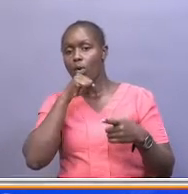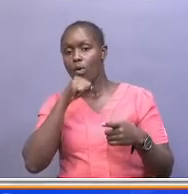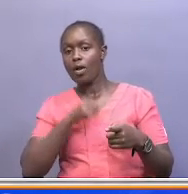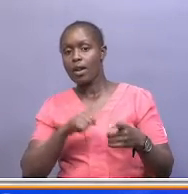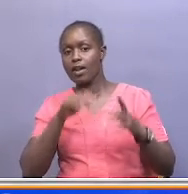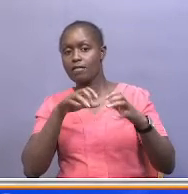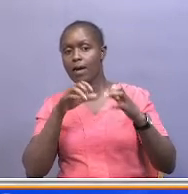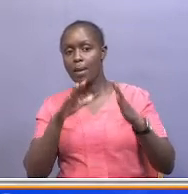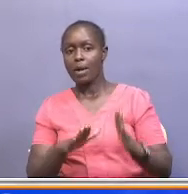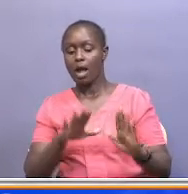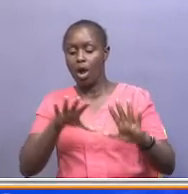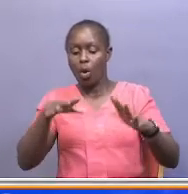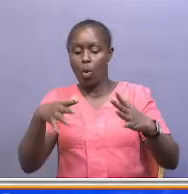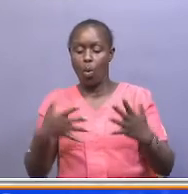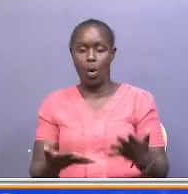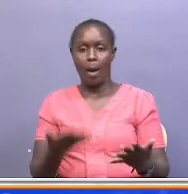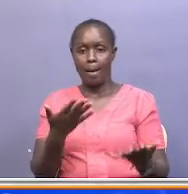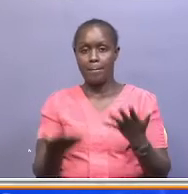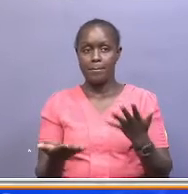or be it